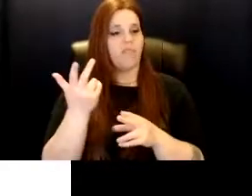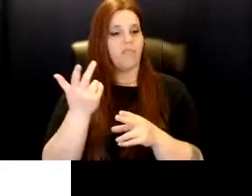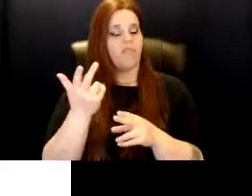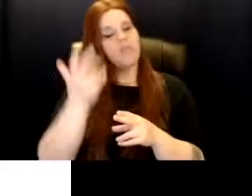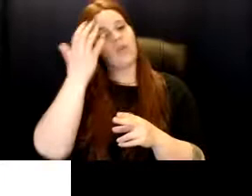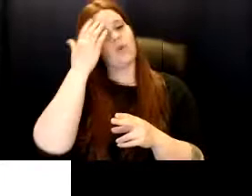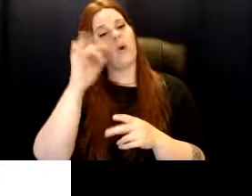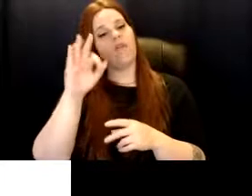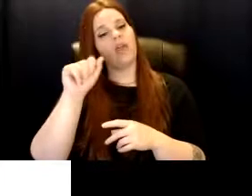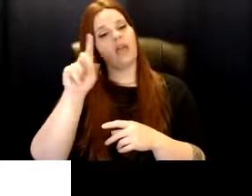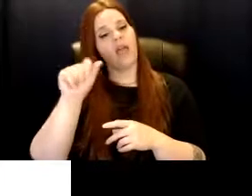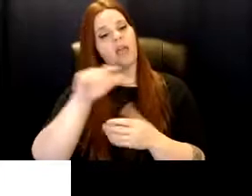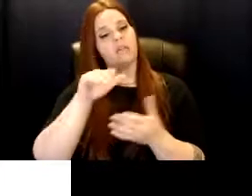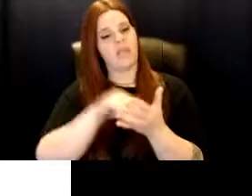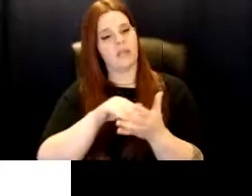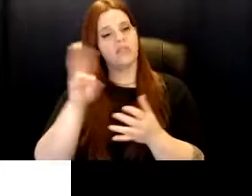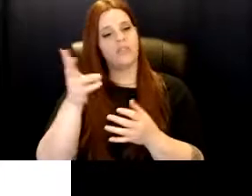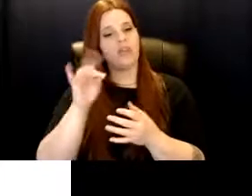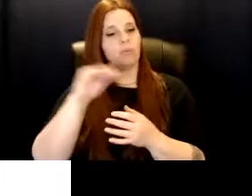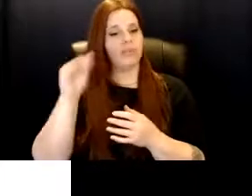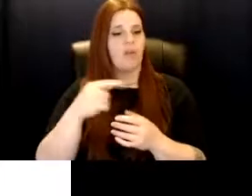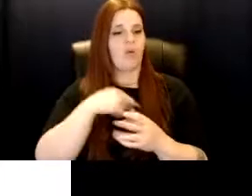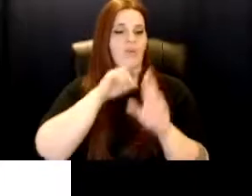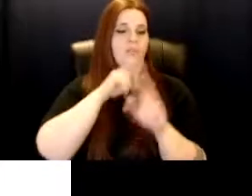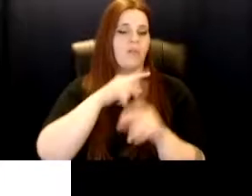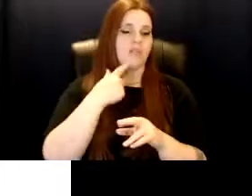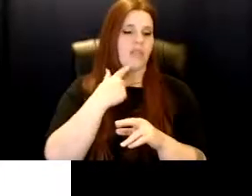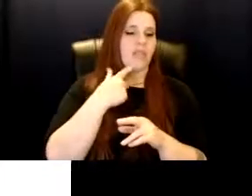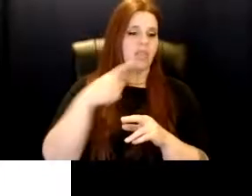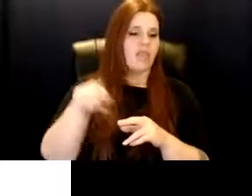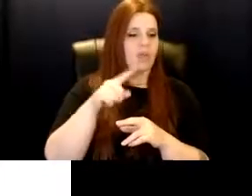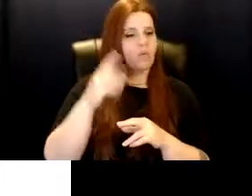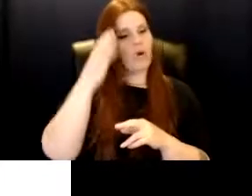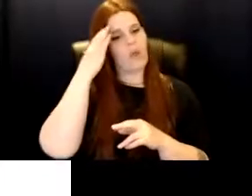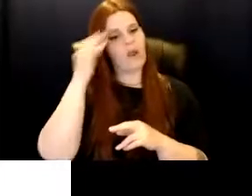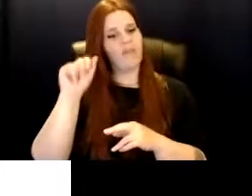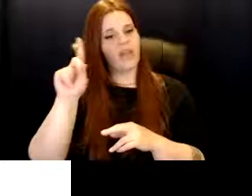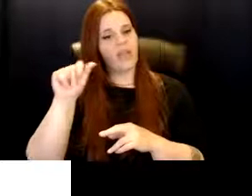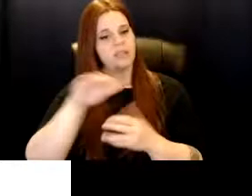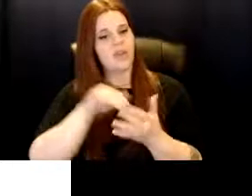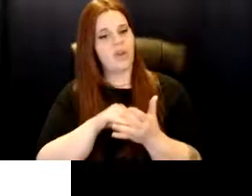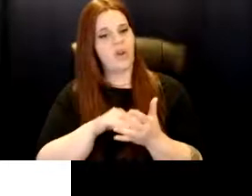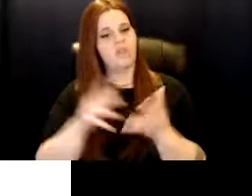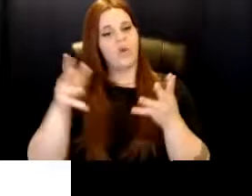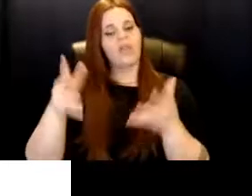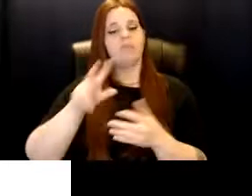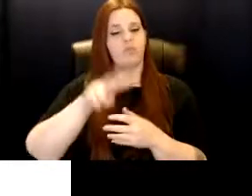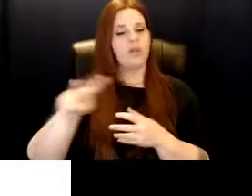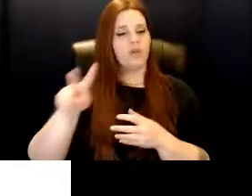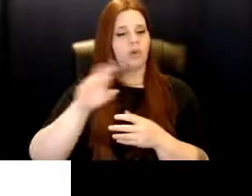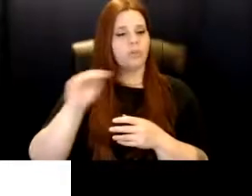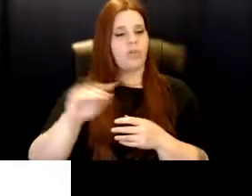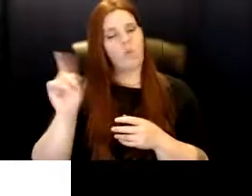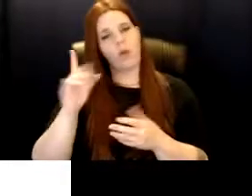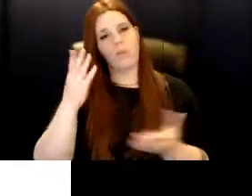leaves about 22% that we maybe hadn't reached, or we reached and there was a branding issue where we were partnering maybe with an